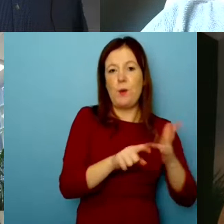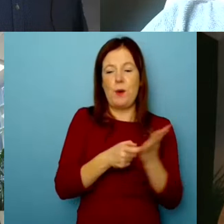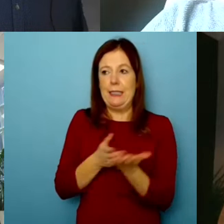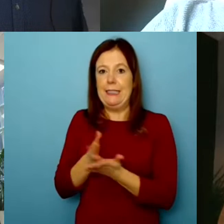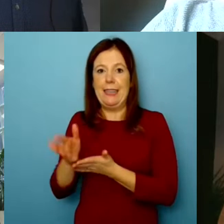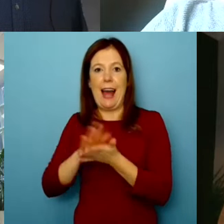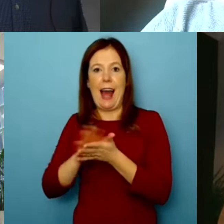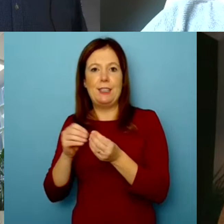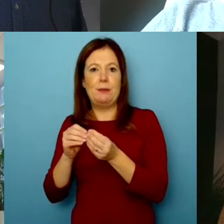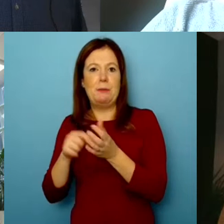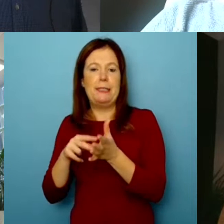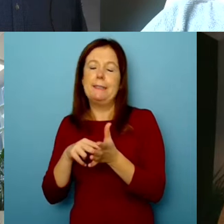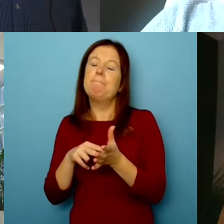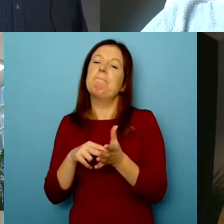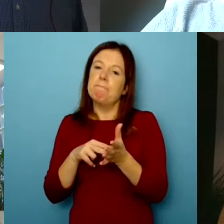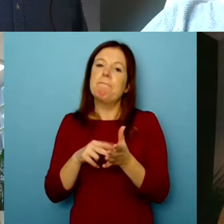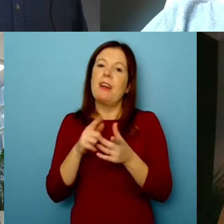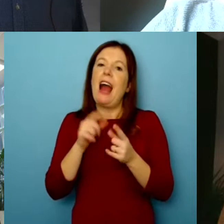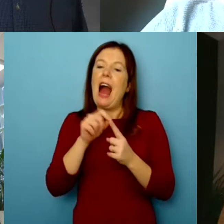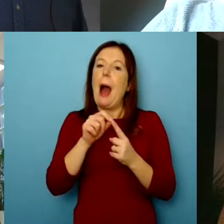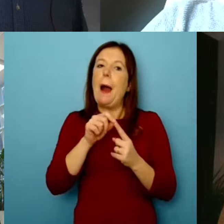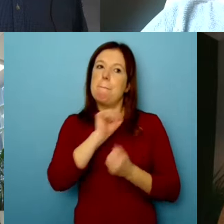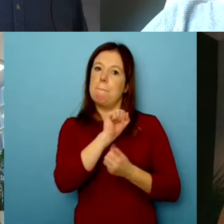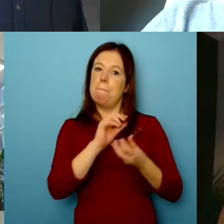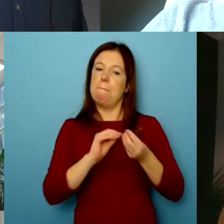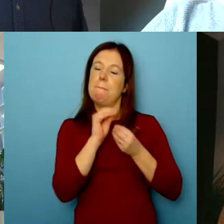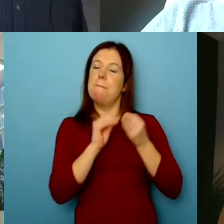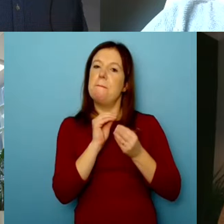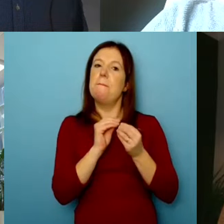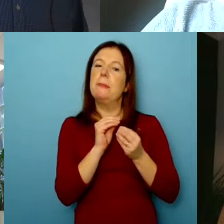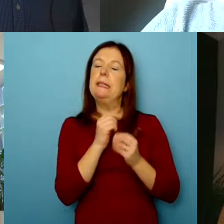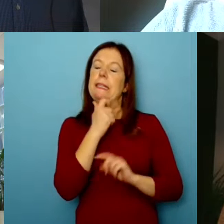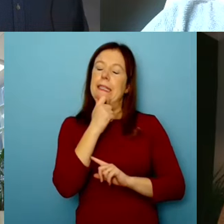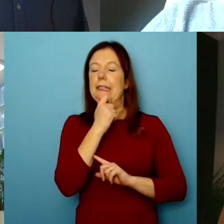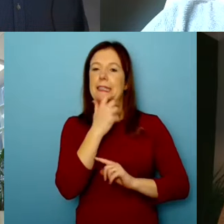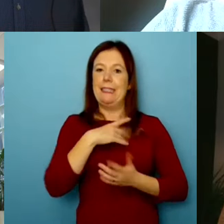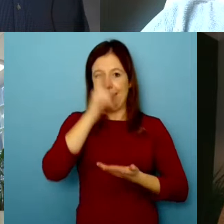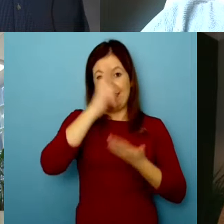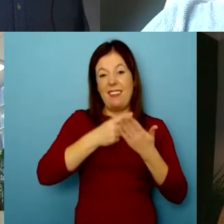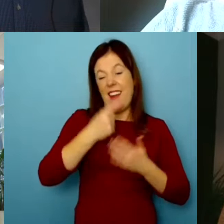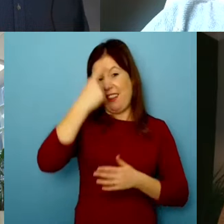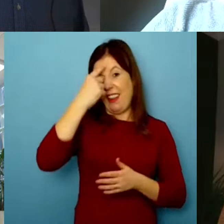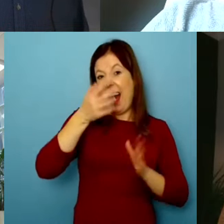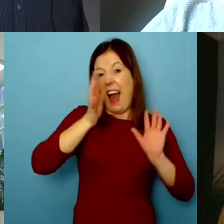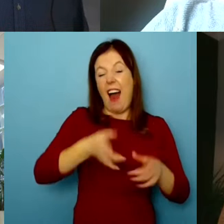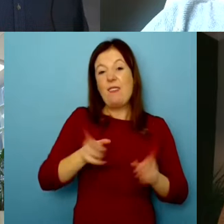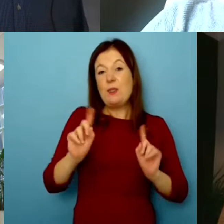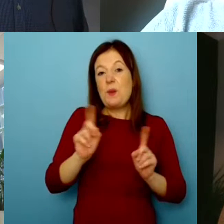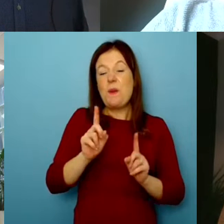make. And I think some experimenting and some learning will probably end up with the